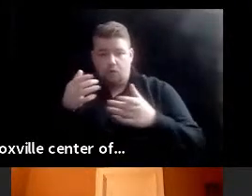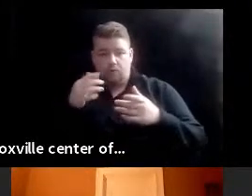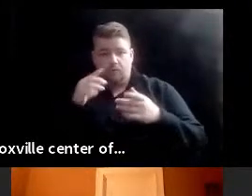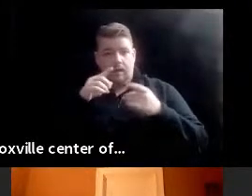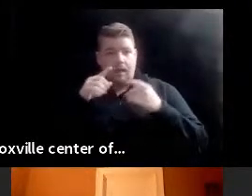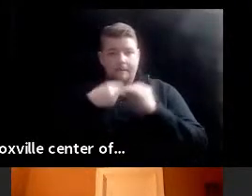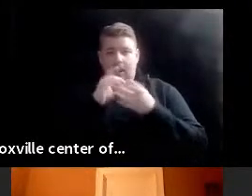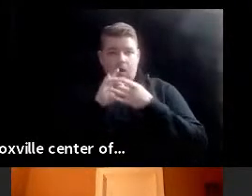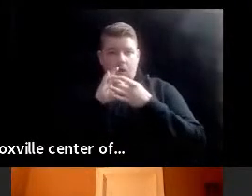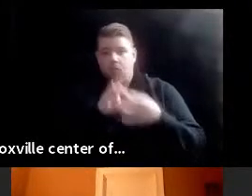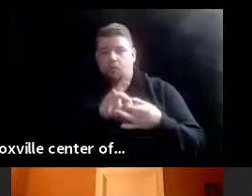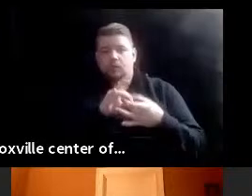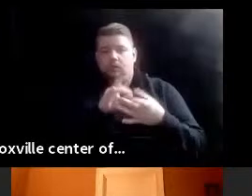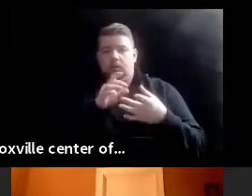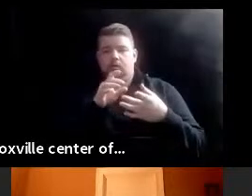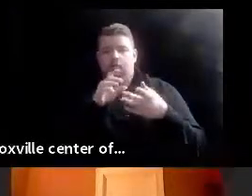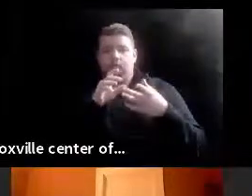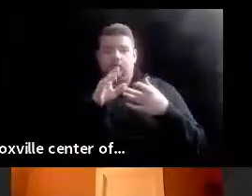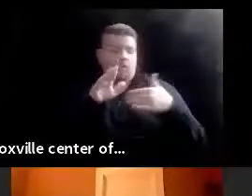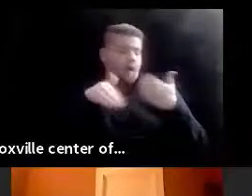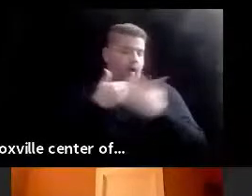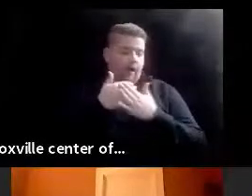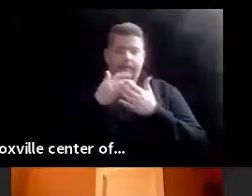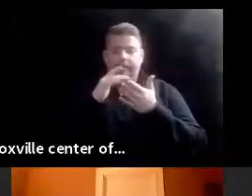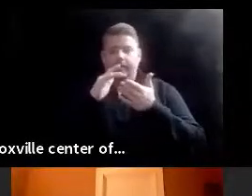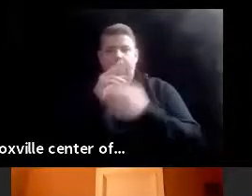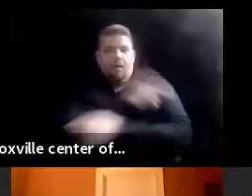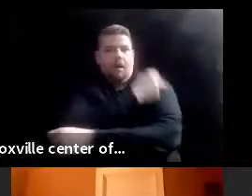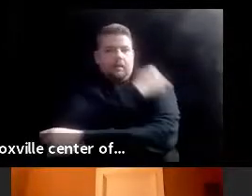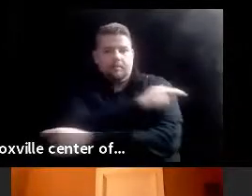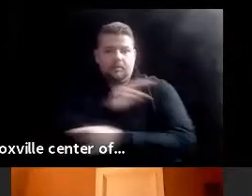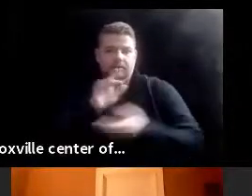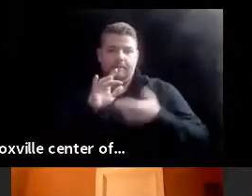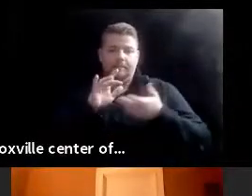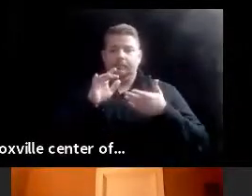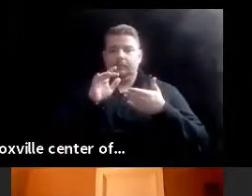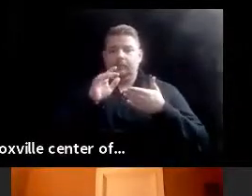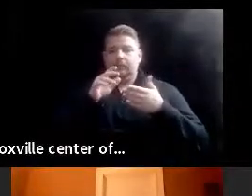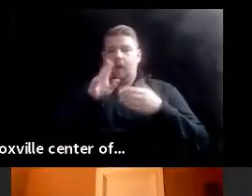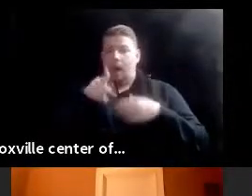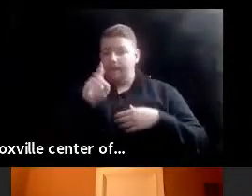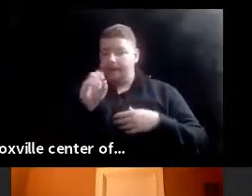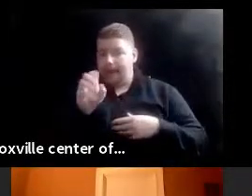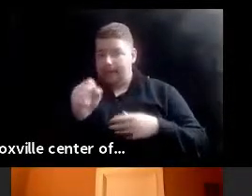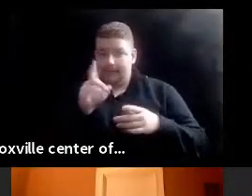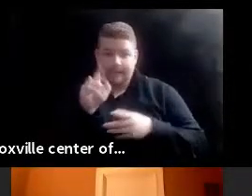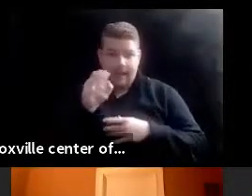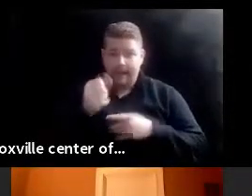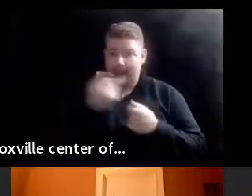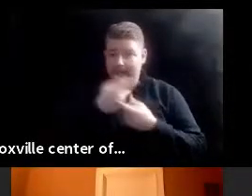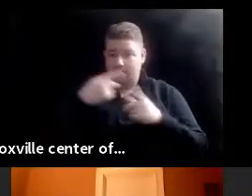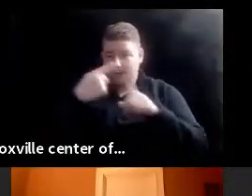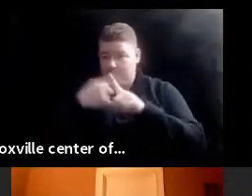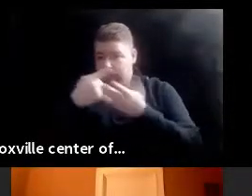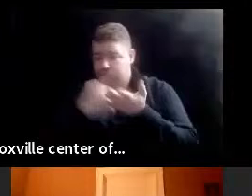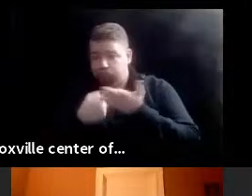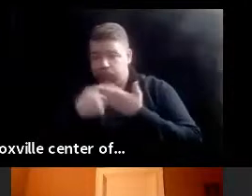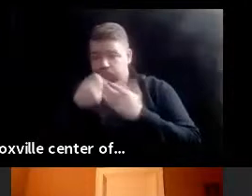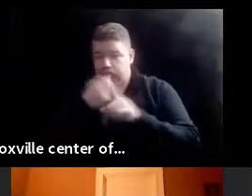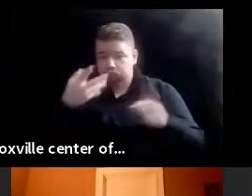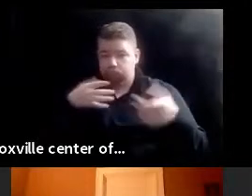the all of the medical centers data update? Anything more that we need to go over this evening?